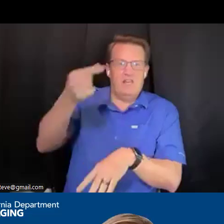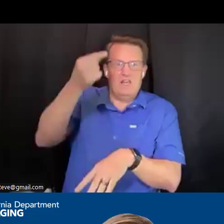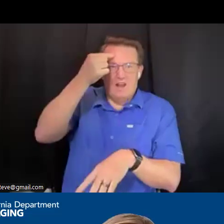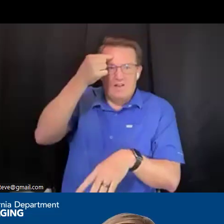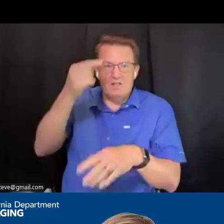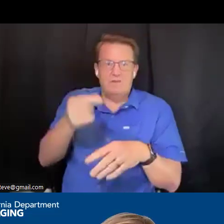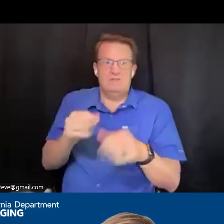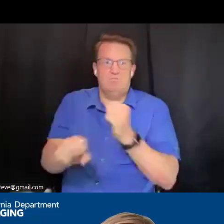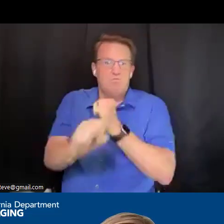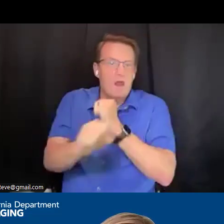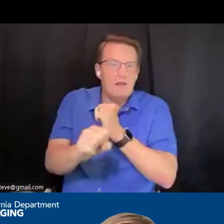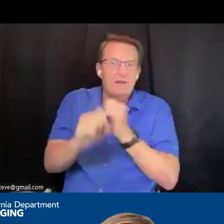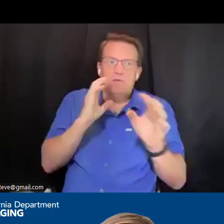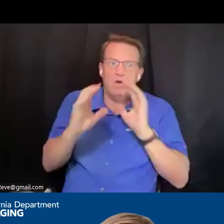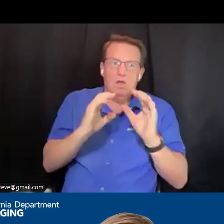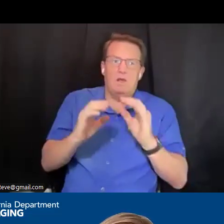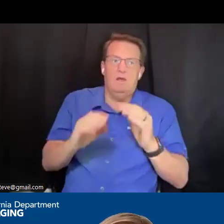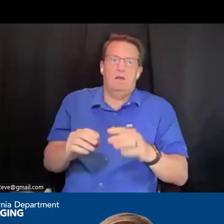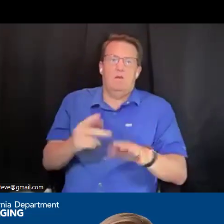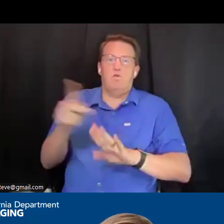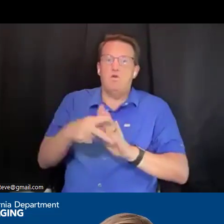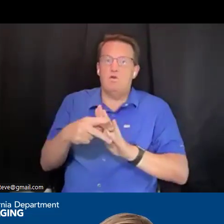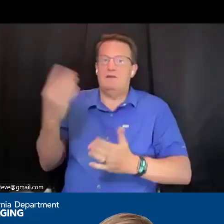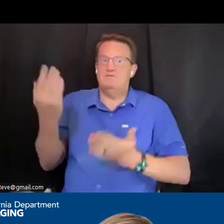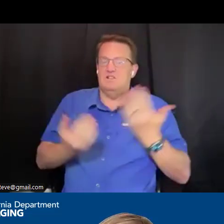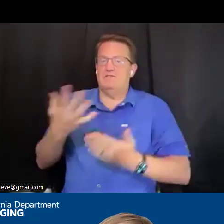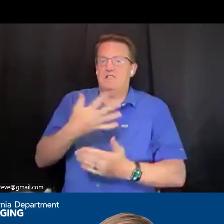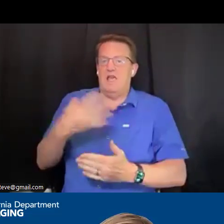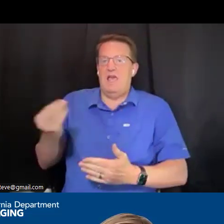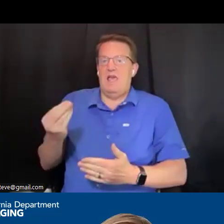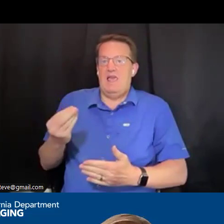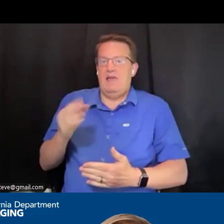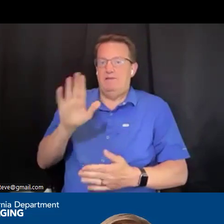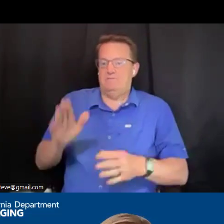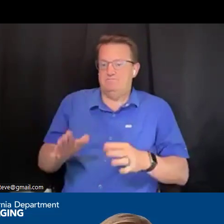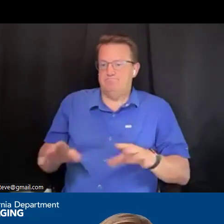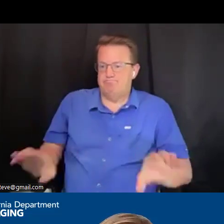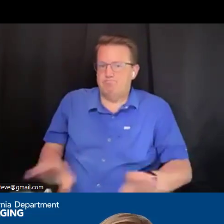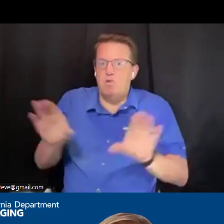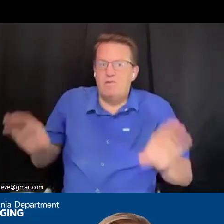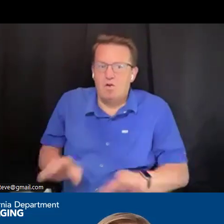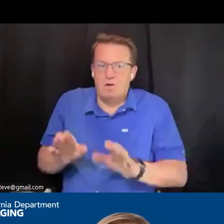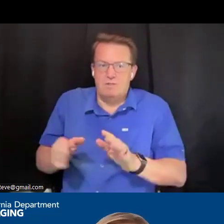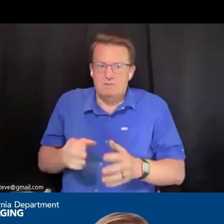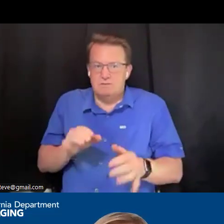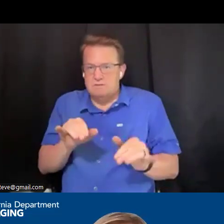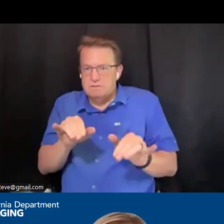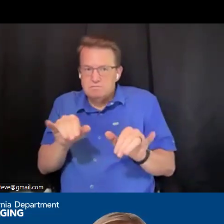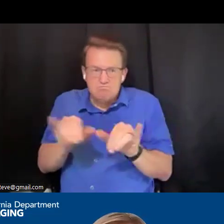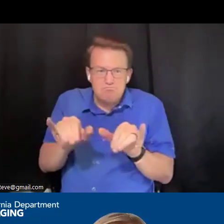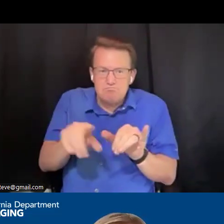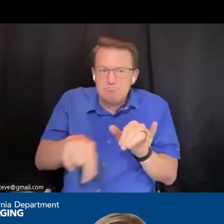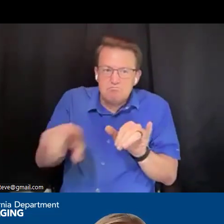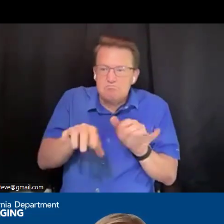communications, programs and services, and performance measures. All of this work flowed into Senate